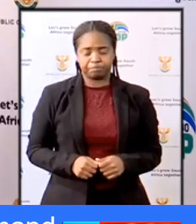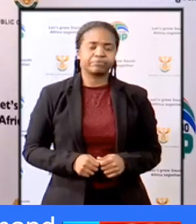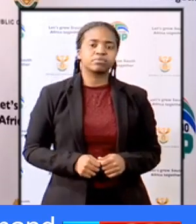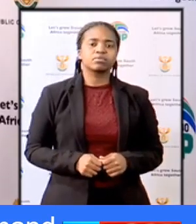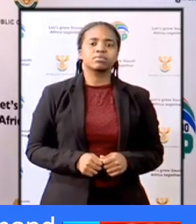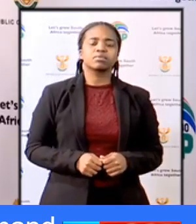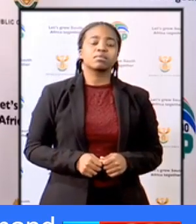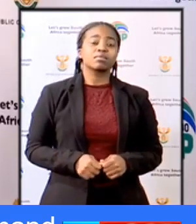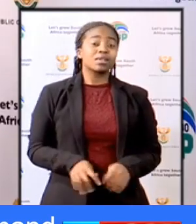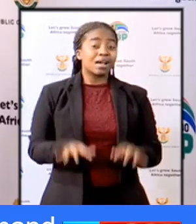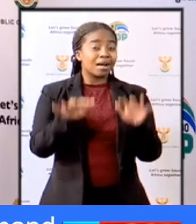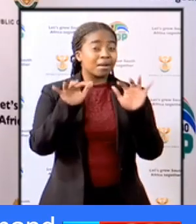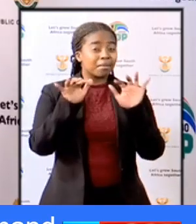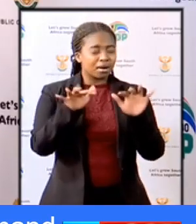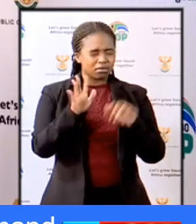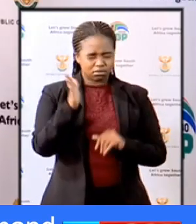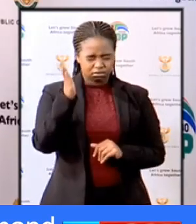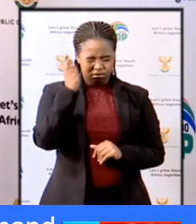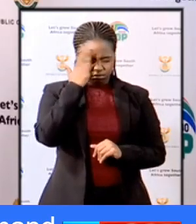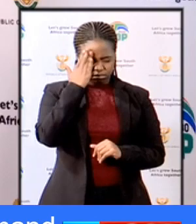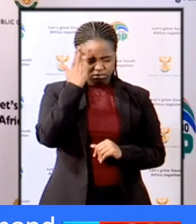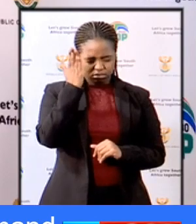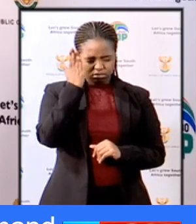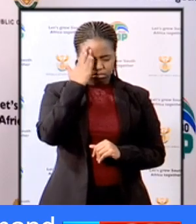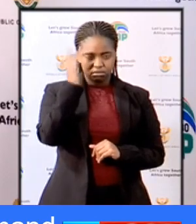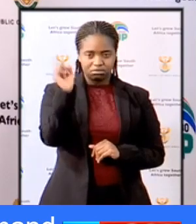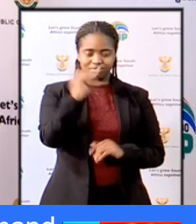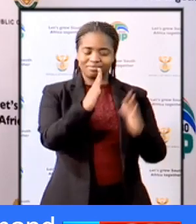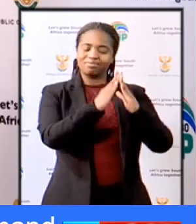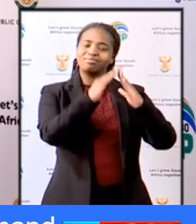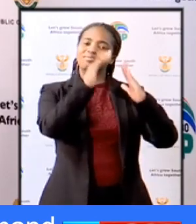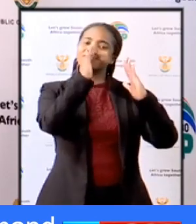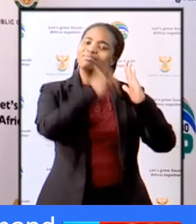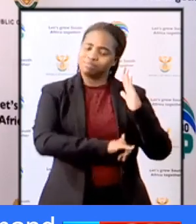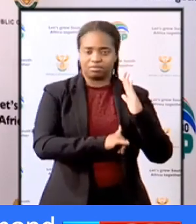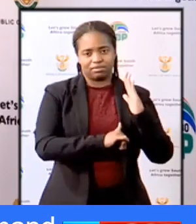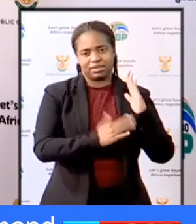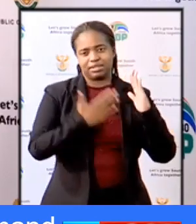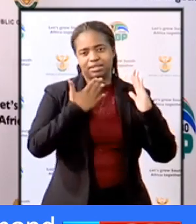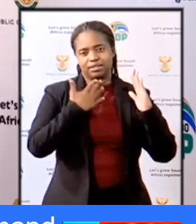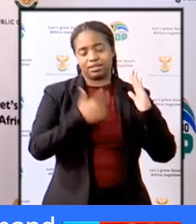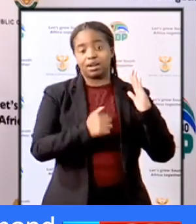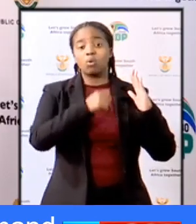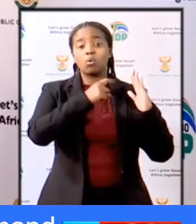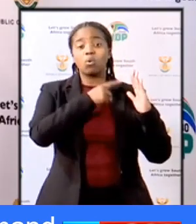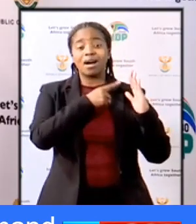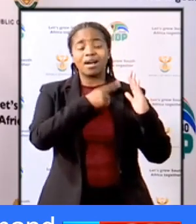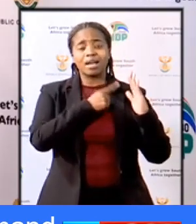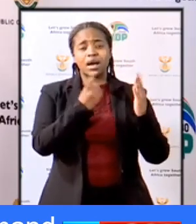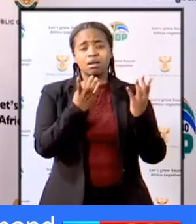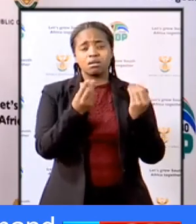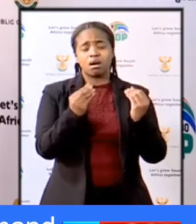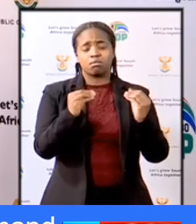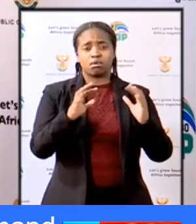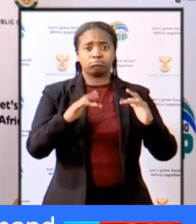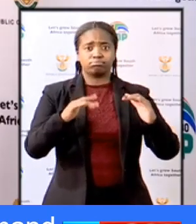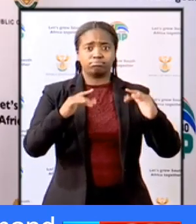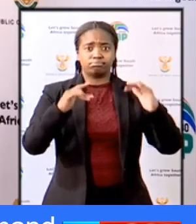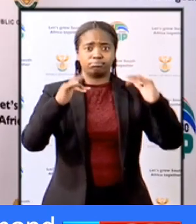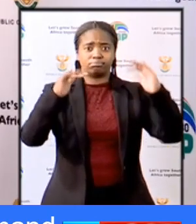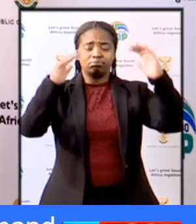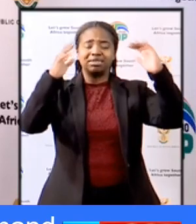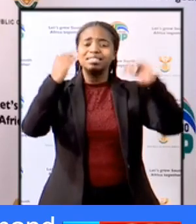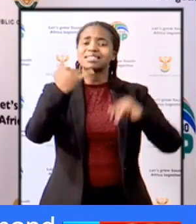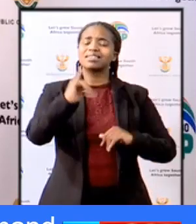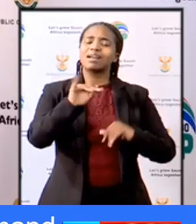Abantu kusafanele ukuthi bazi ukuthi kusafanele bahlale ekhaya ngoba lesifo amanani asakhuphuka.